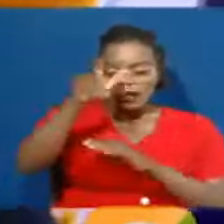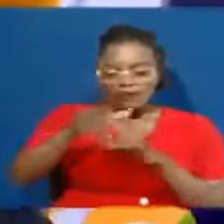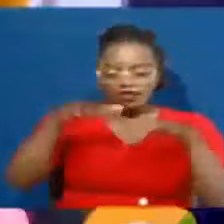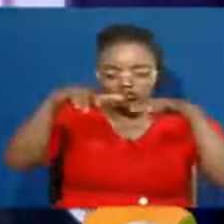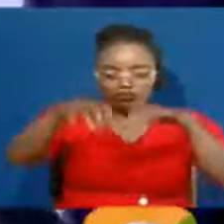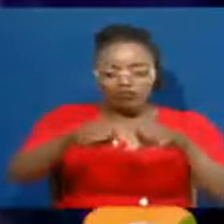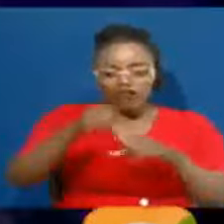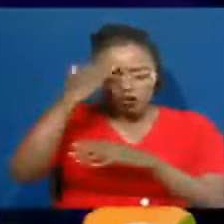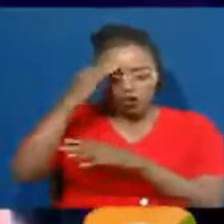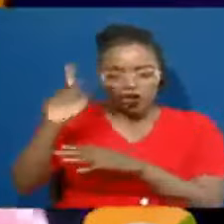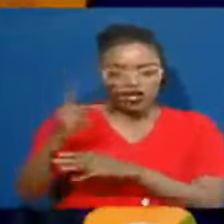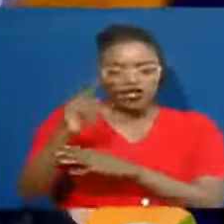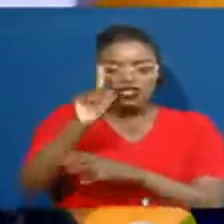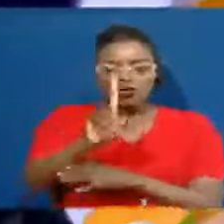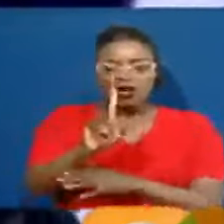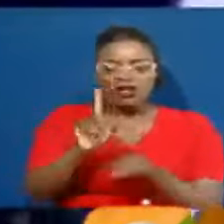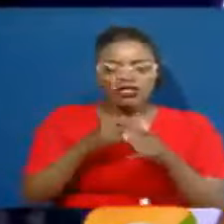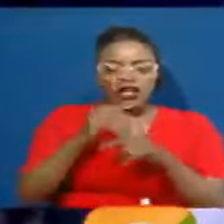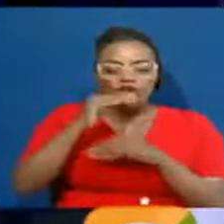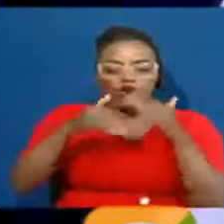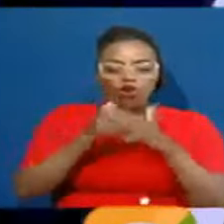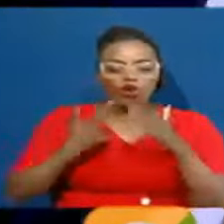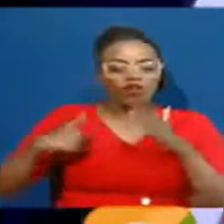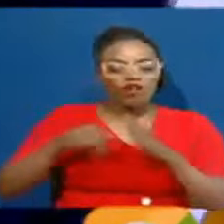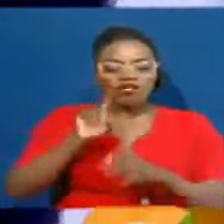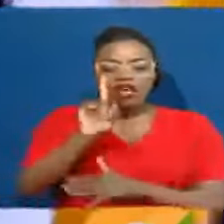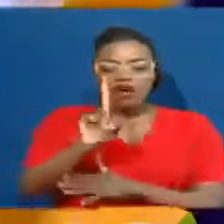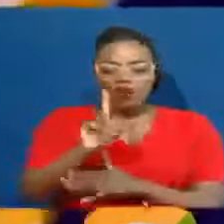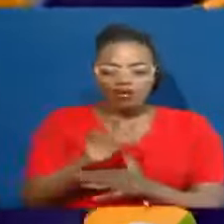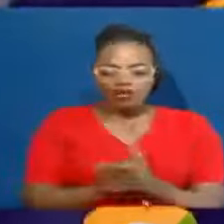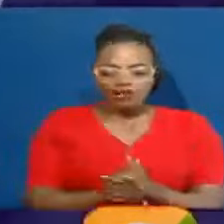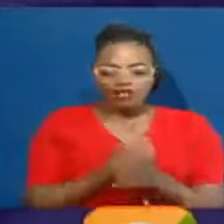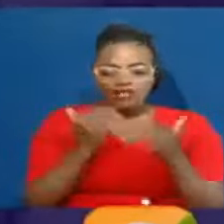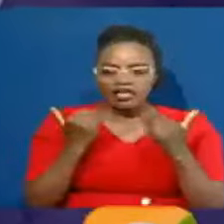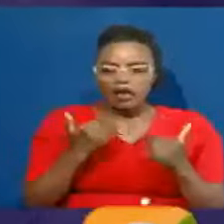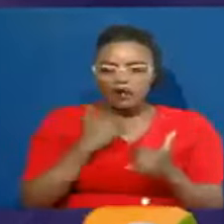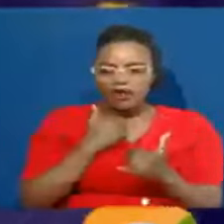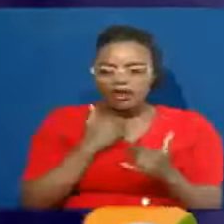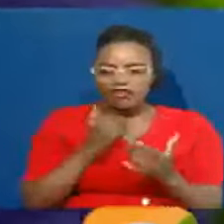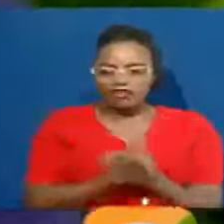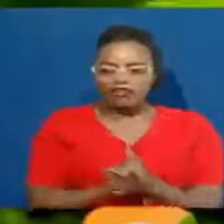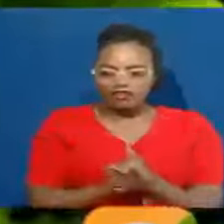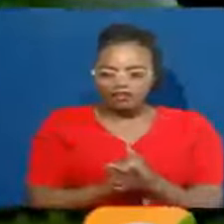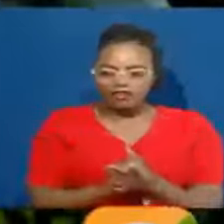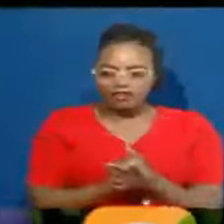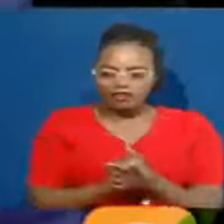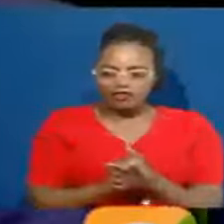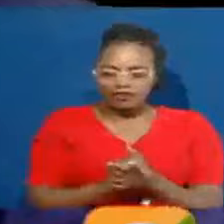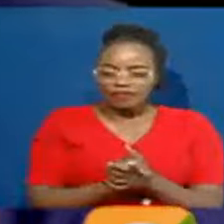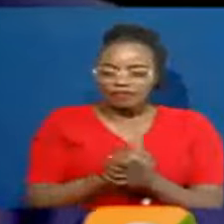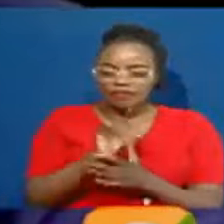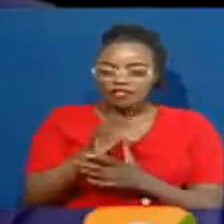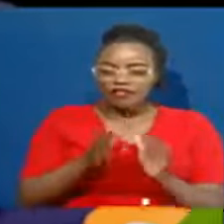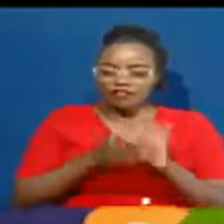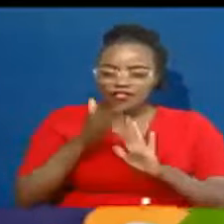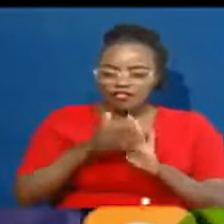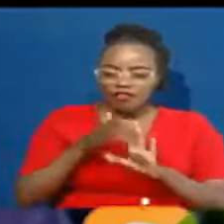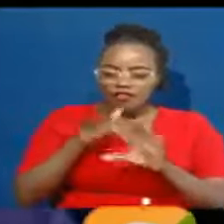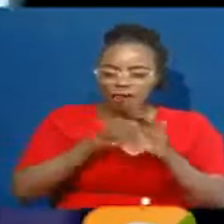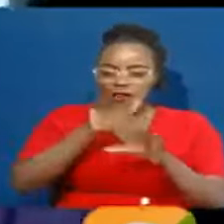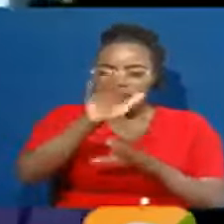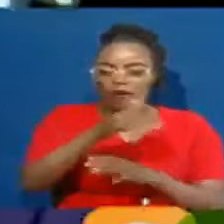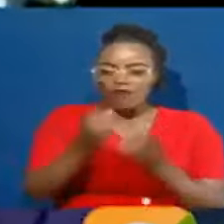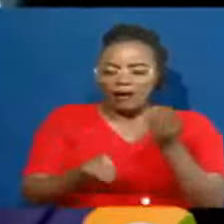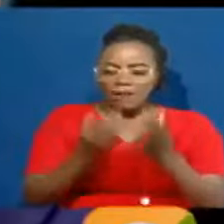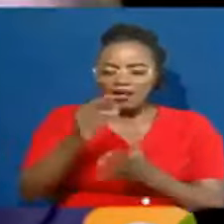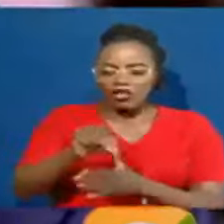kwamba Kenya ni moja, si sote wa moja. Thank you. Sasa tumpate, let's have just quickly member of parliament from